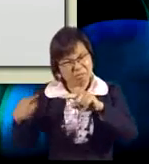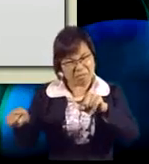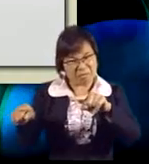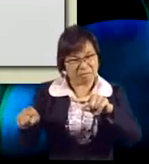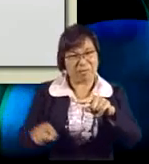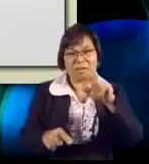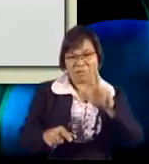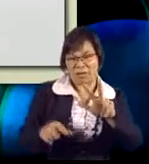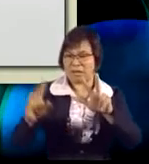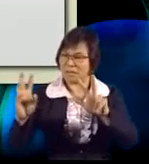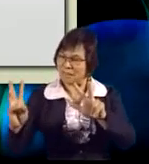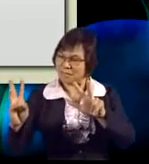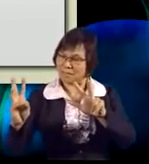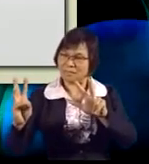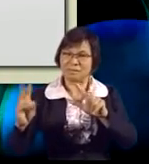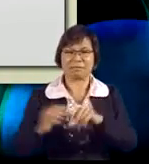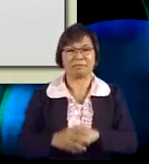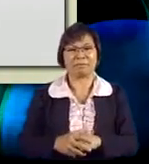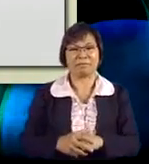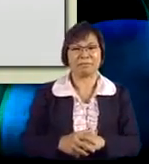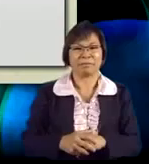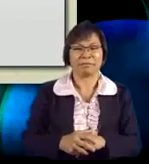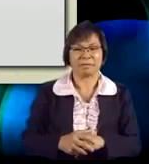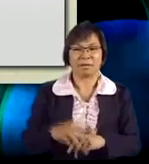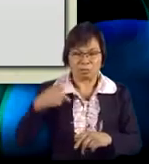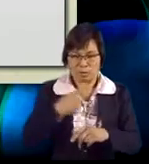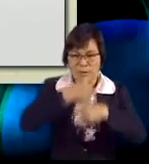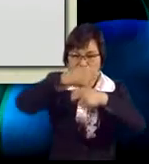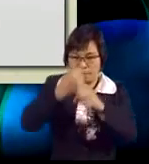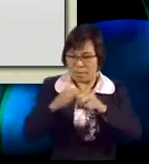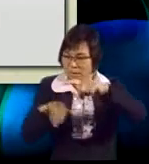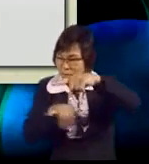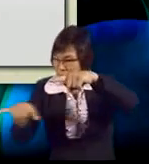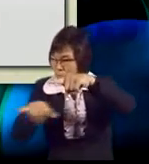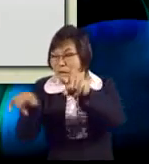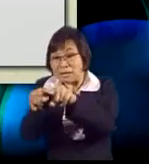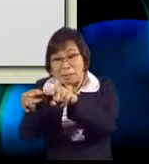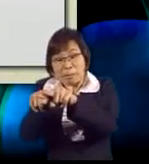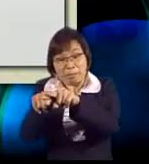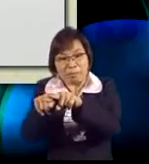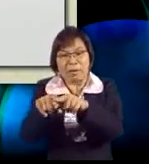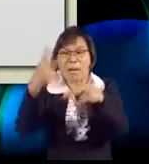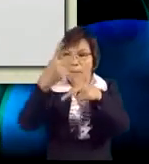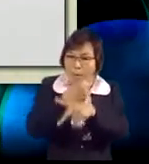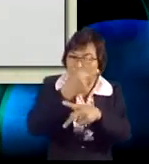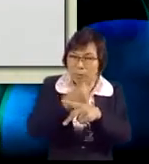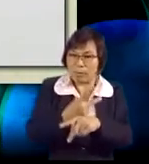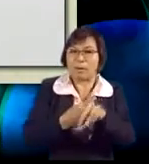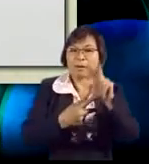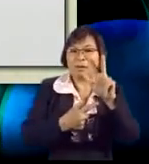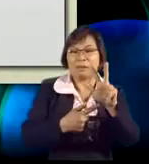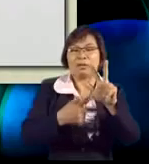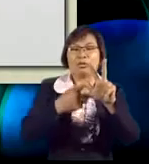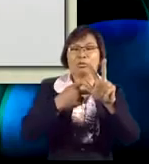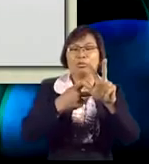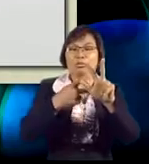fractions. The denominators are different, 3 and 6. We can make the